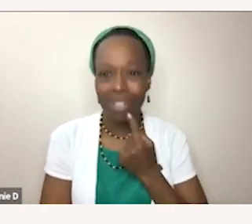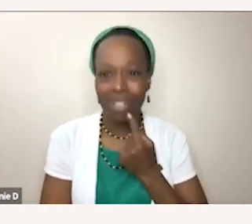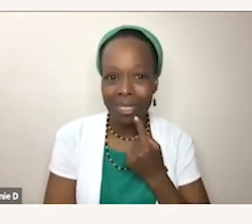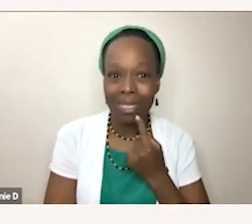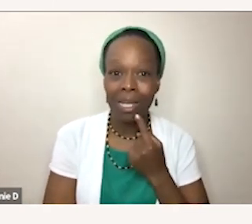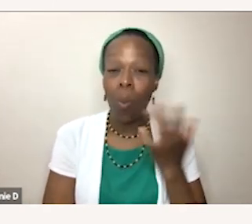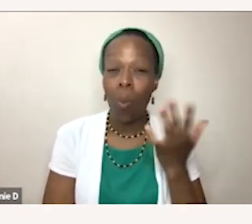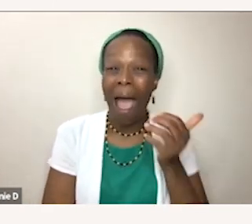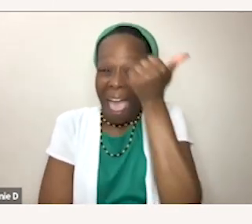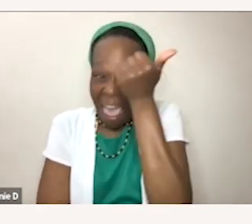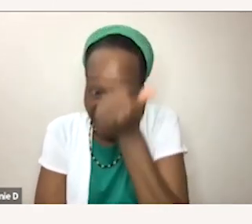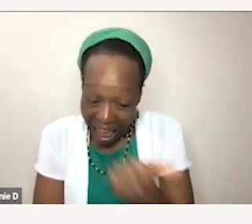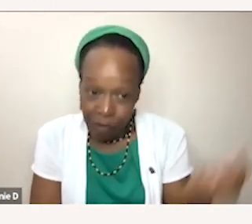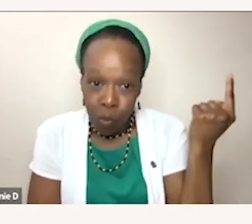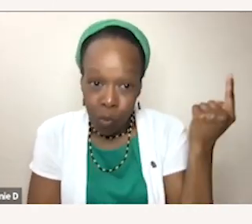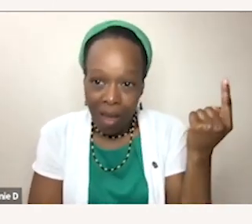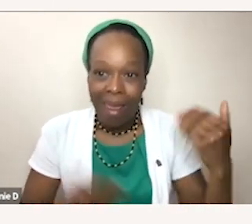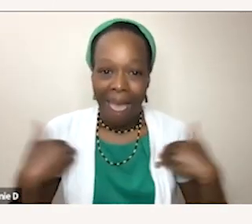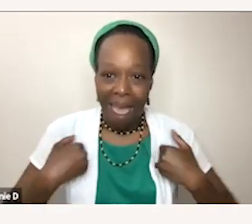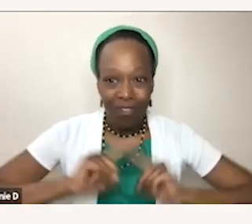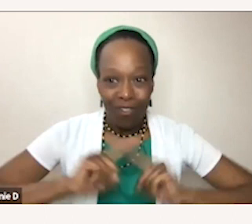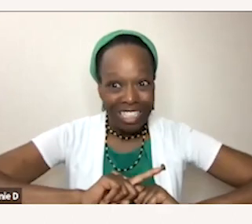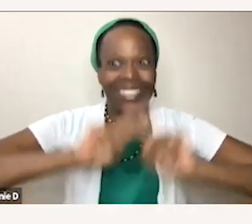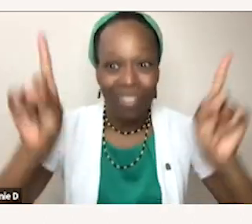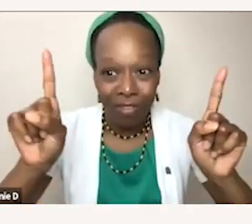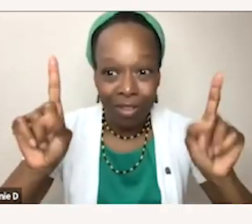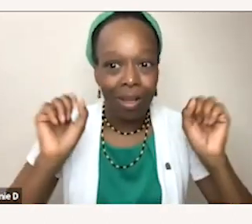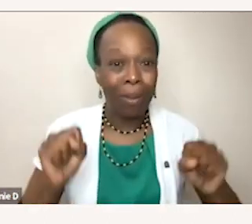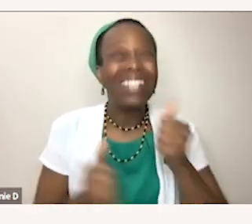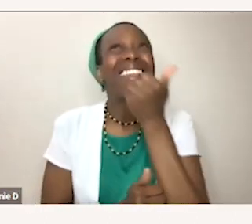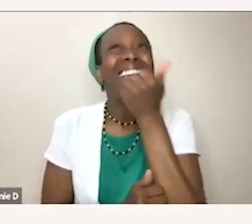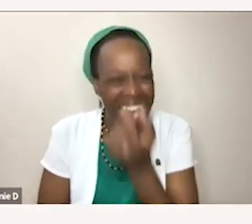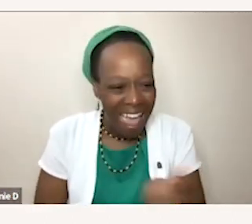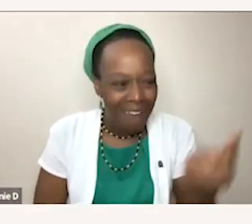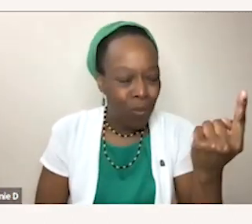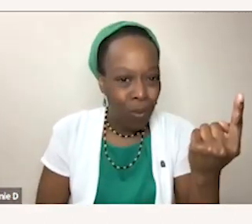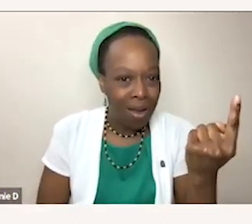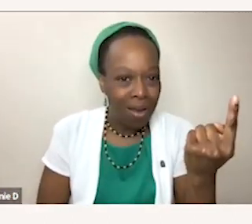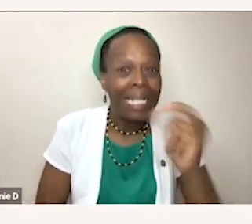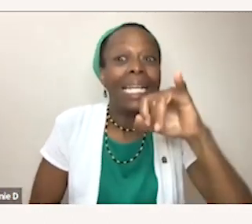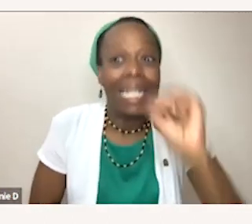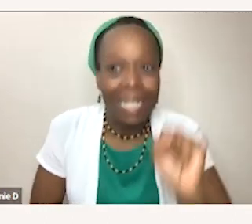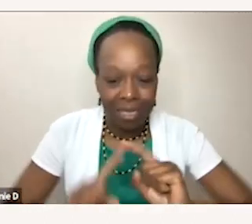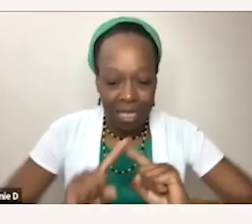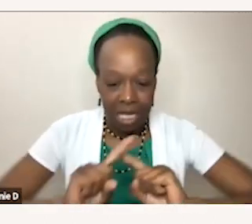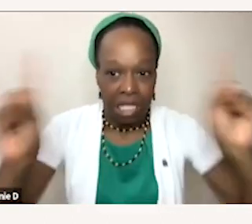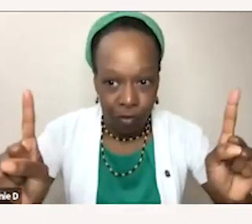has different abilities. Everyone is differently abled.